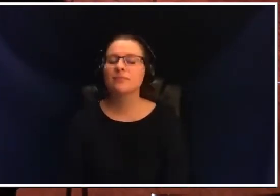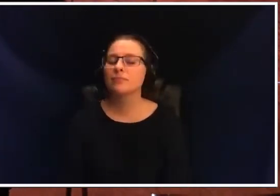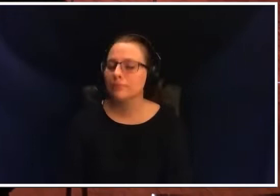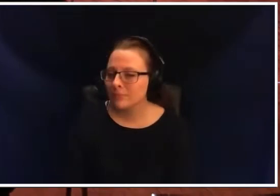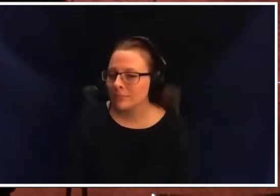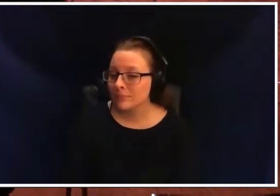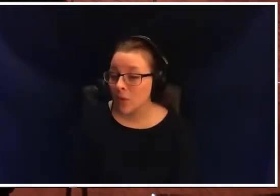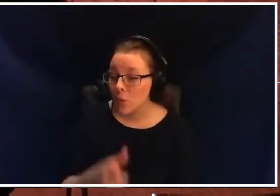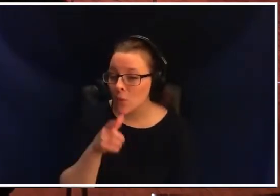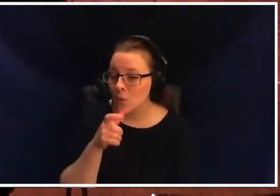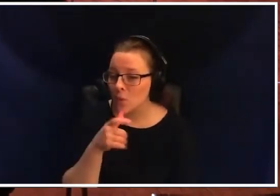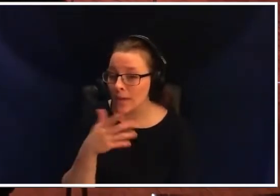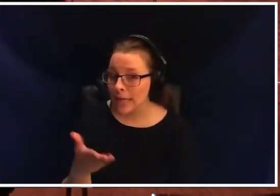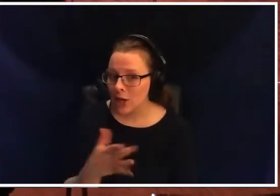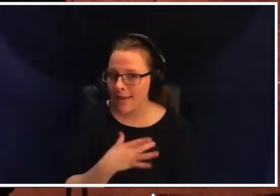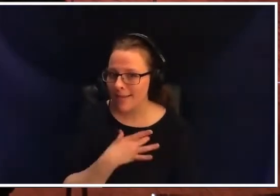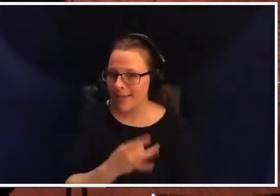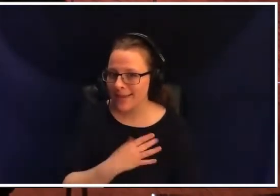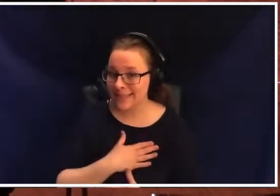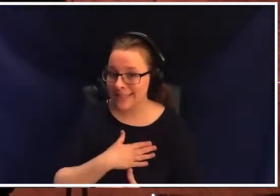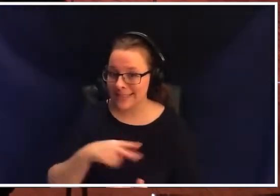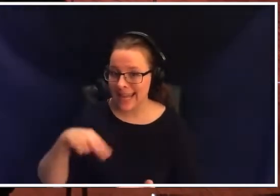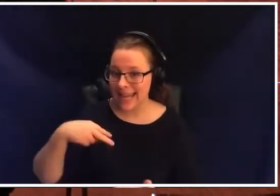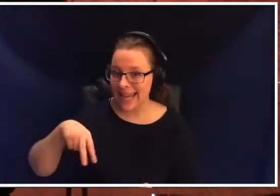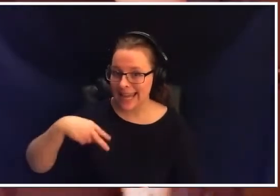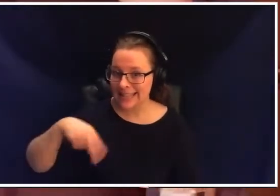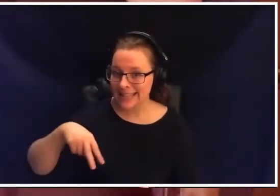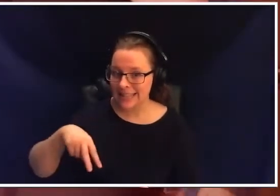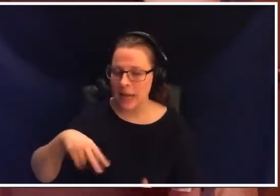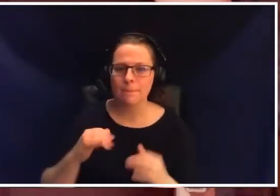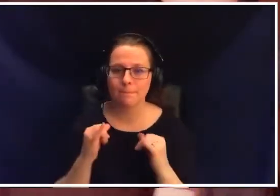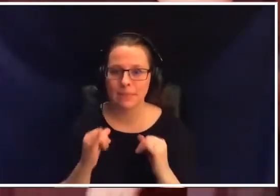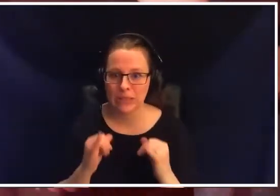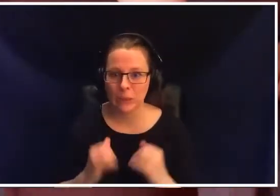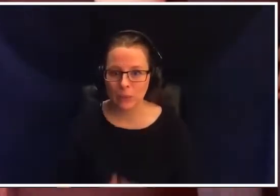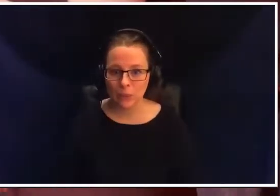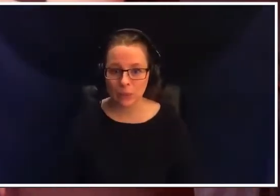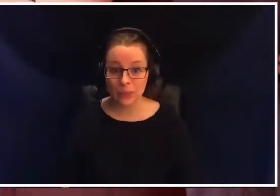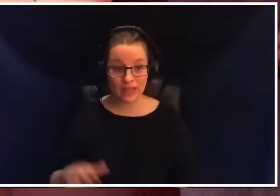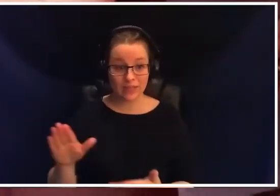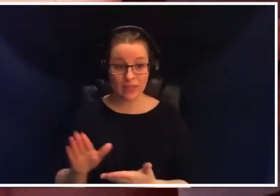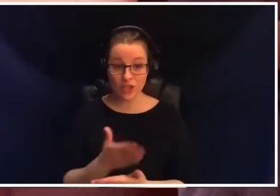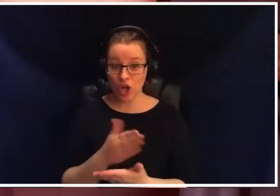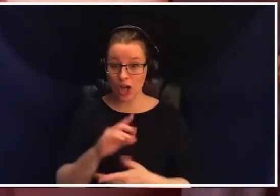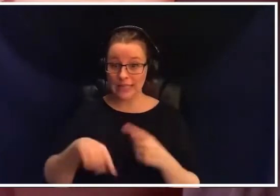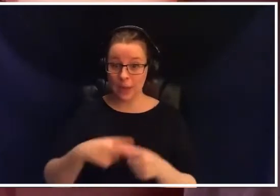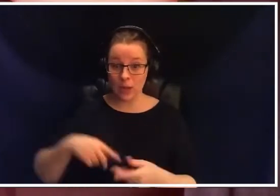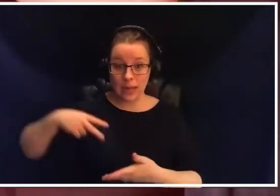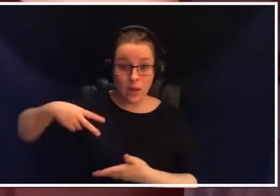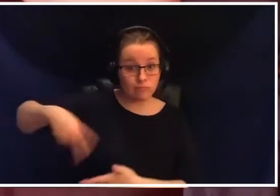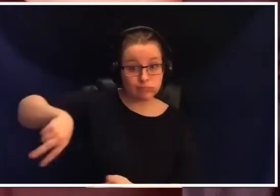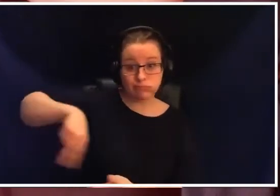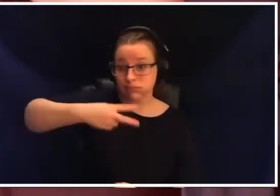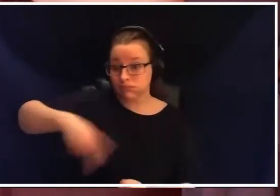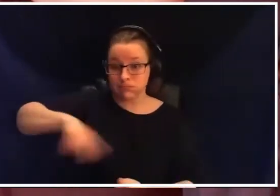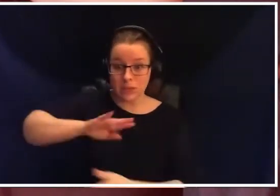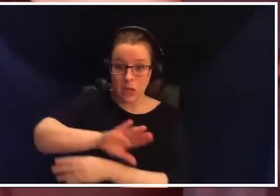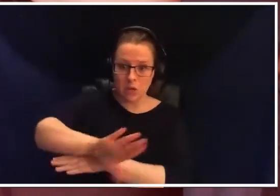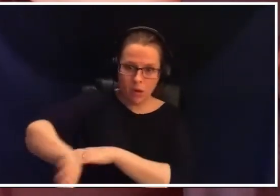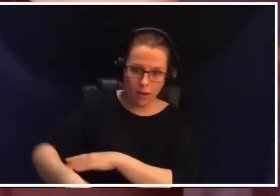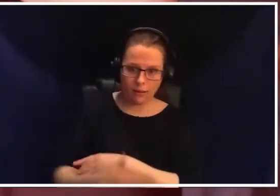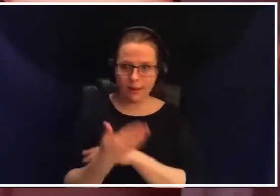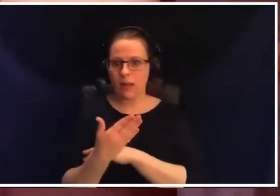likes to dance. So do I. This song is about dancing all night, which is very late, so don't do